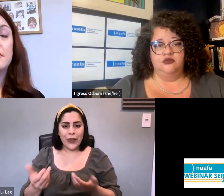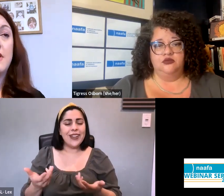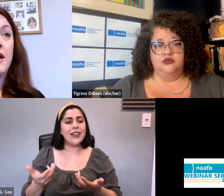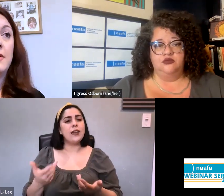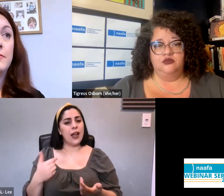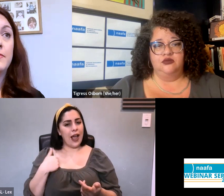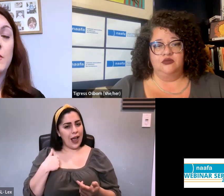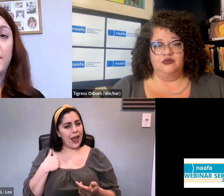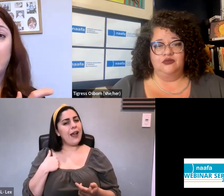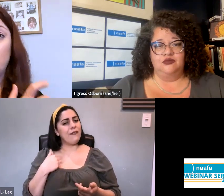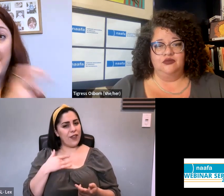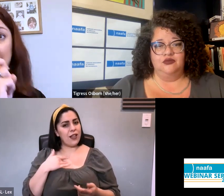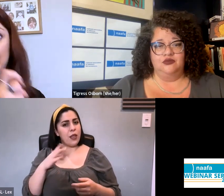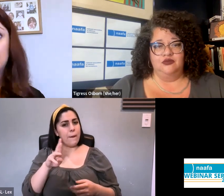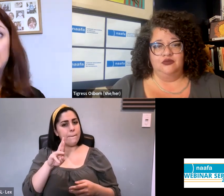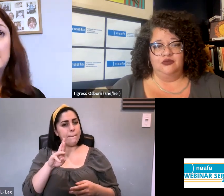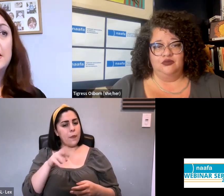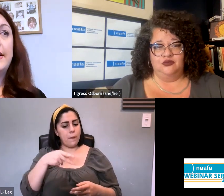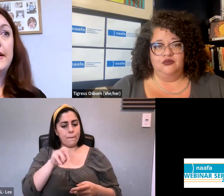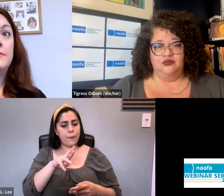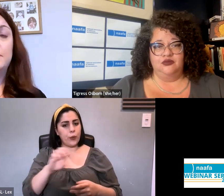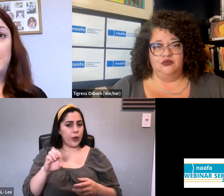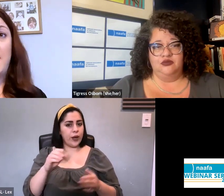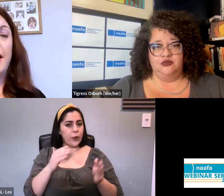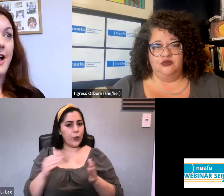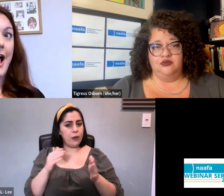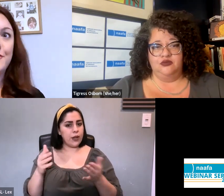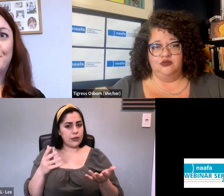pre-arrangements, when they go at need,